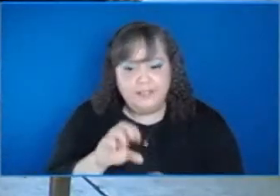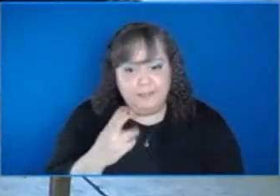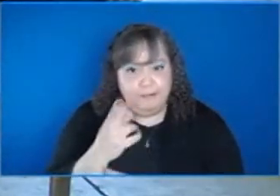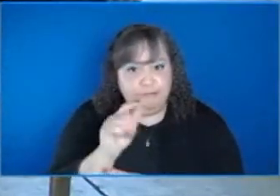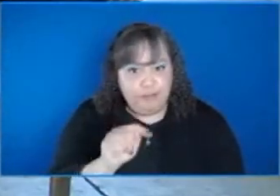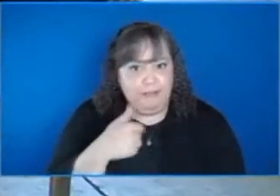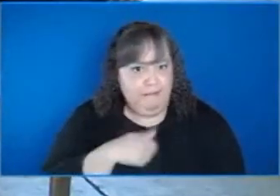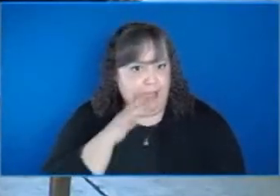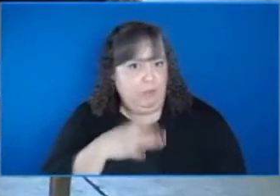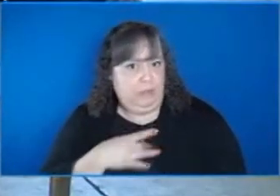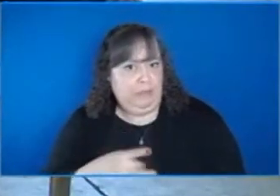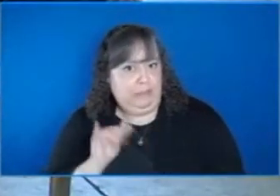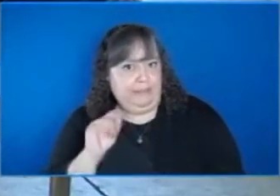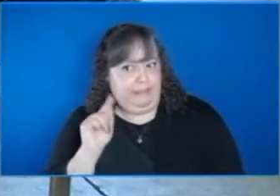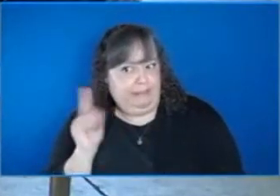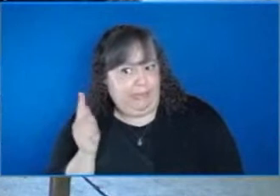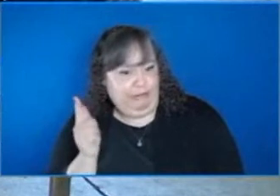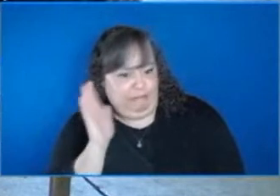Okay.